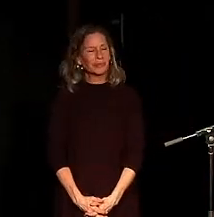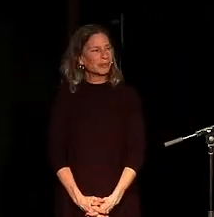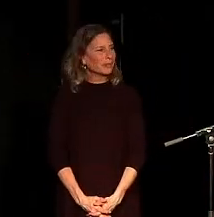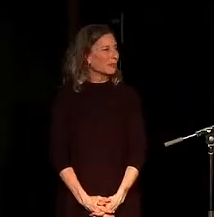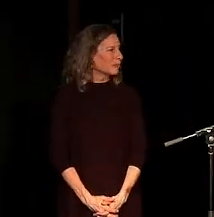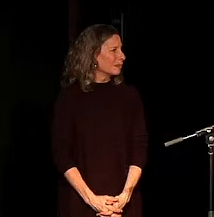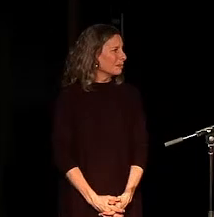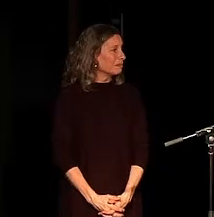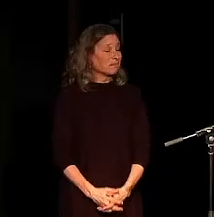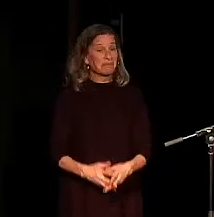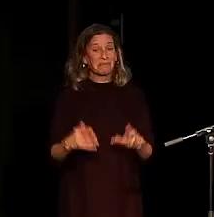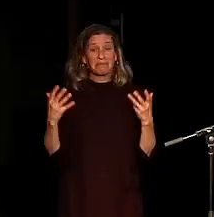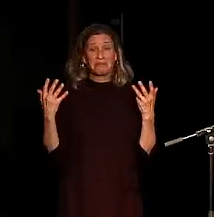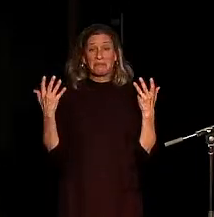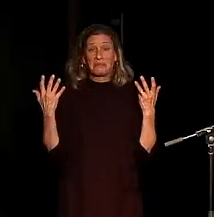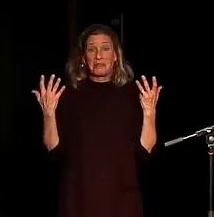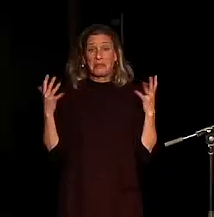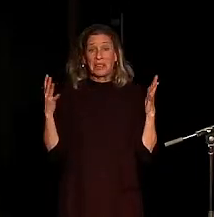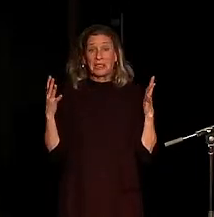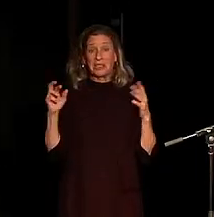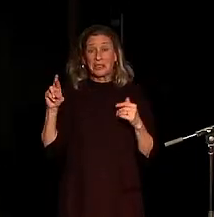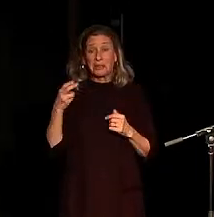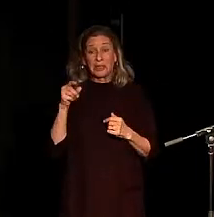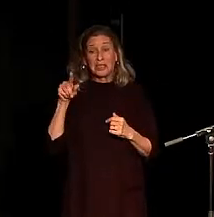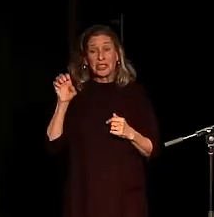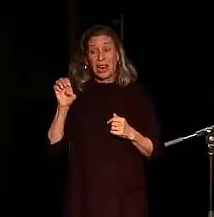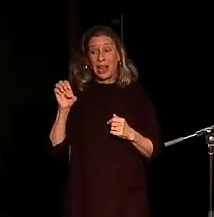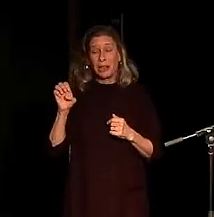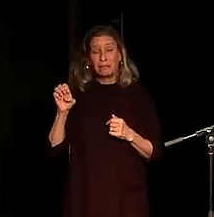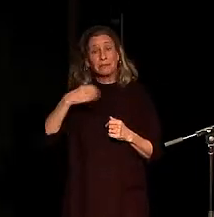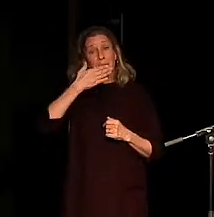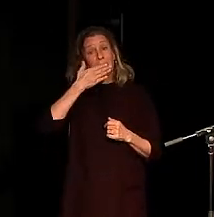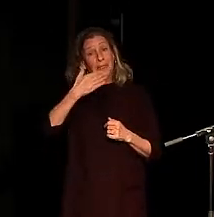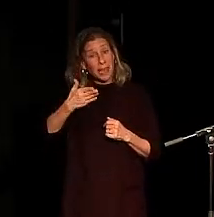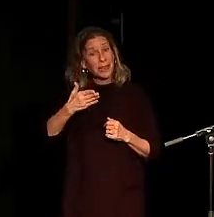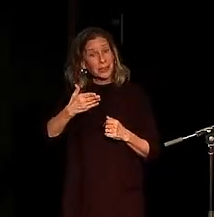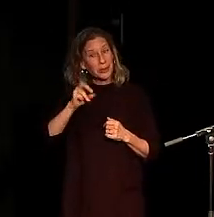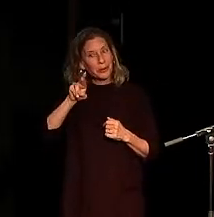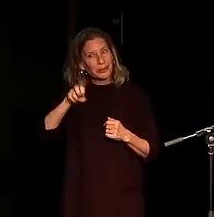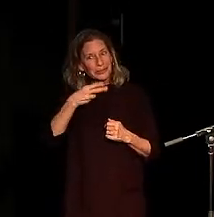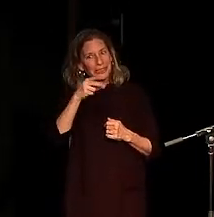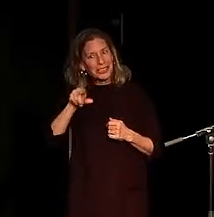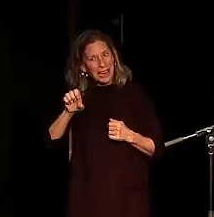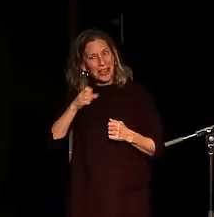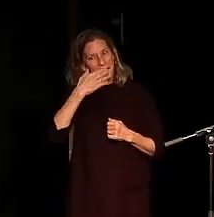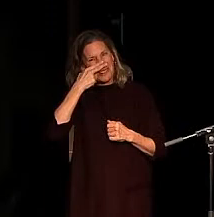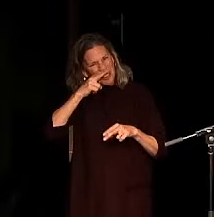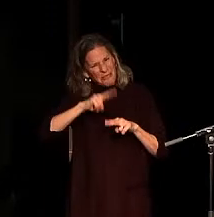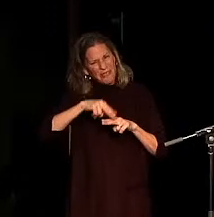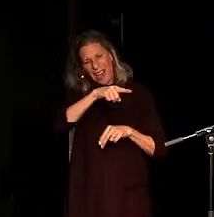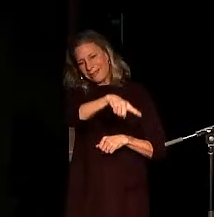I think that's it. That's it, Rochelle. Thank you very much for doing that. That's a fun part of the program.